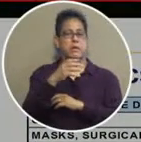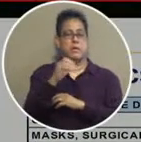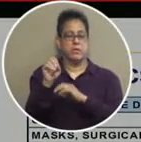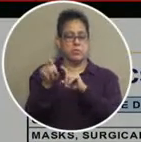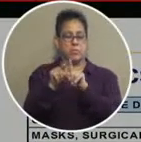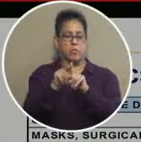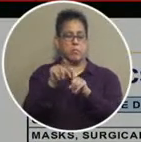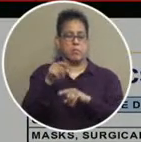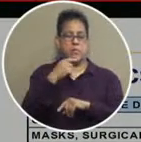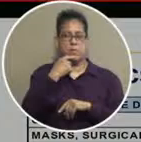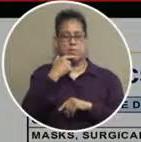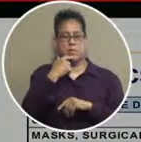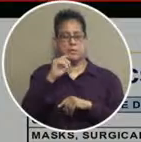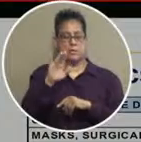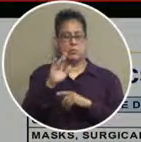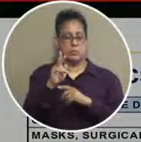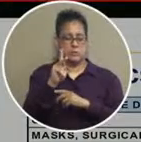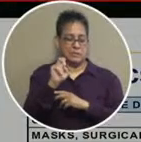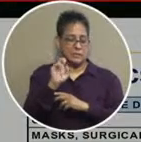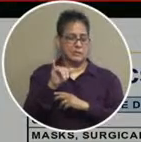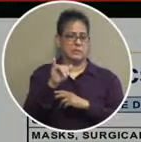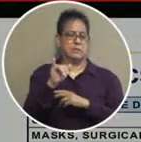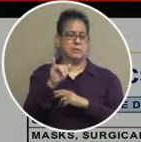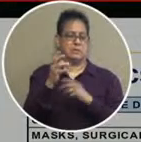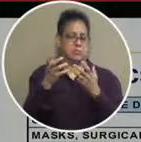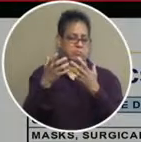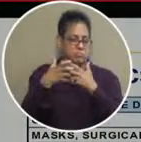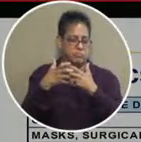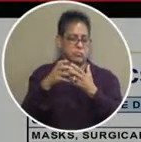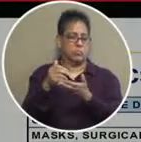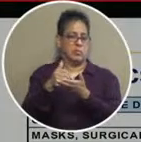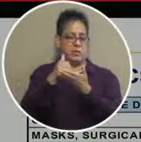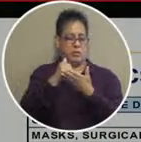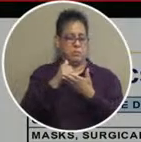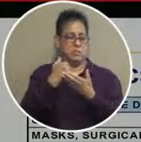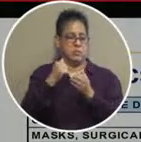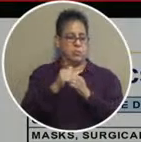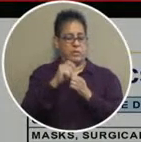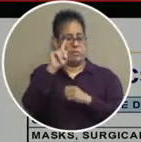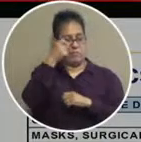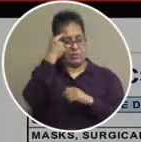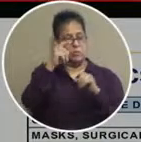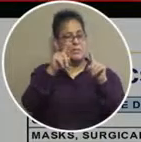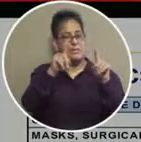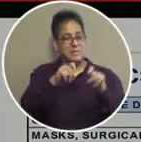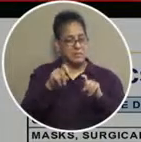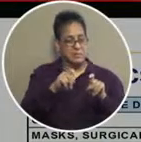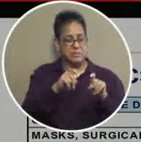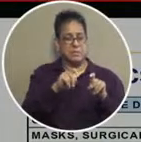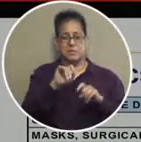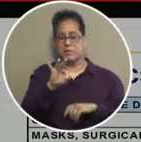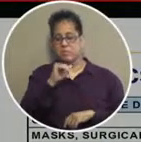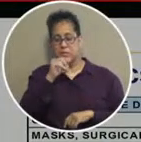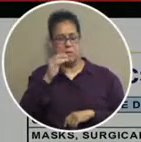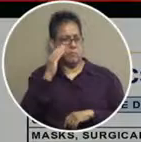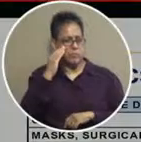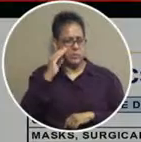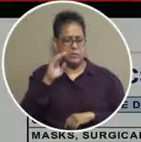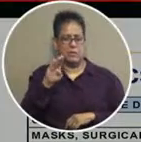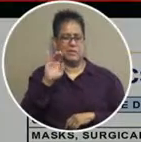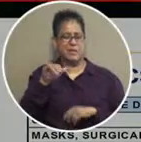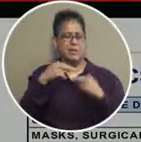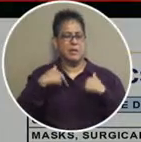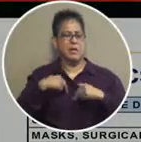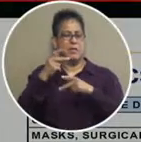He mentioned that they were one of the key partners in helping us to stand up our federal testing line. If you're not familiar with Border Rack, they're a